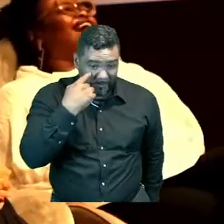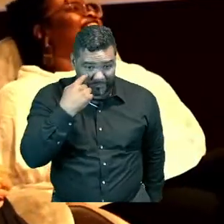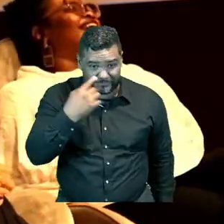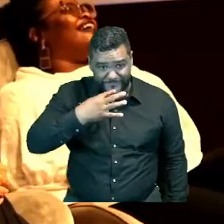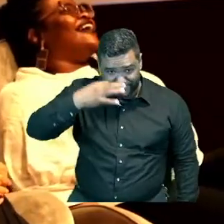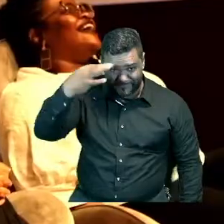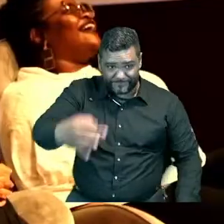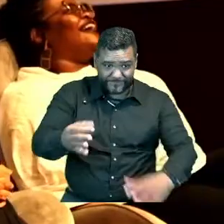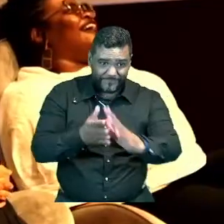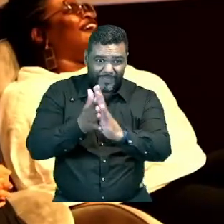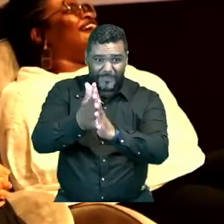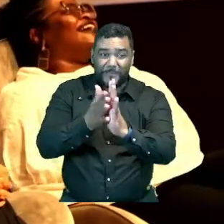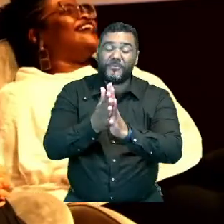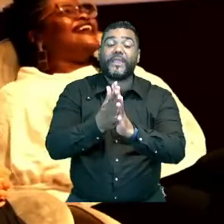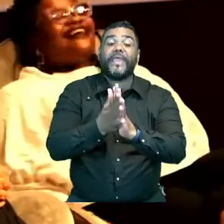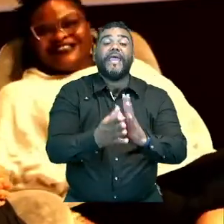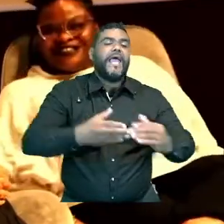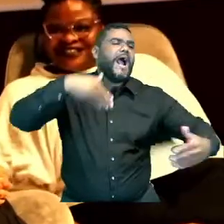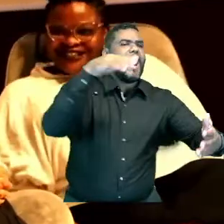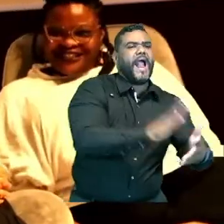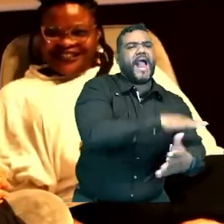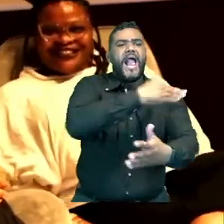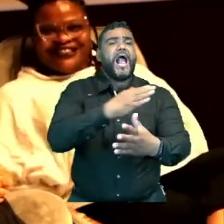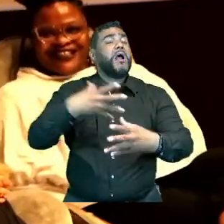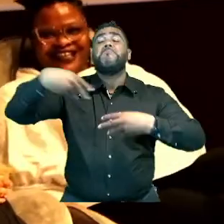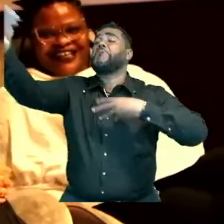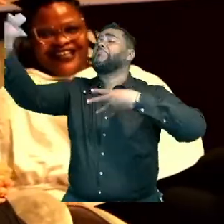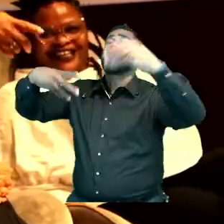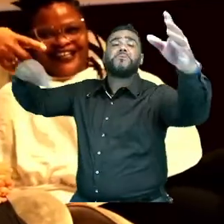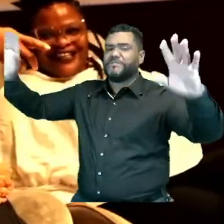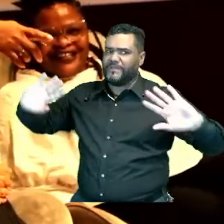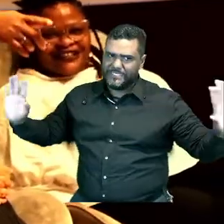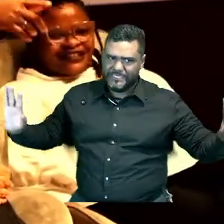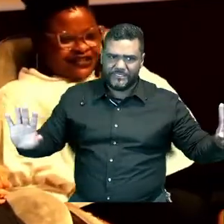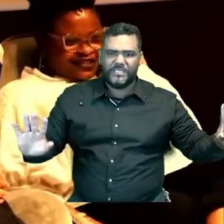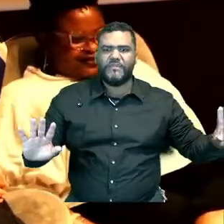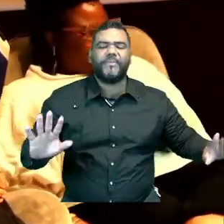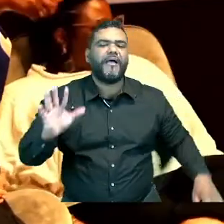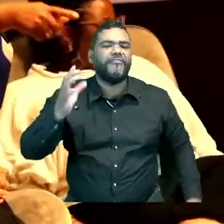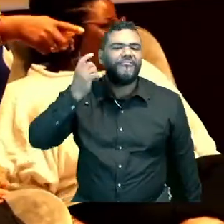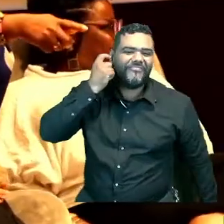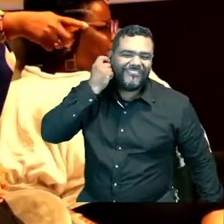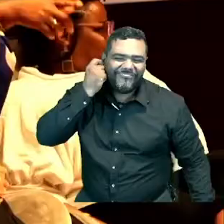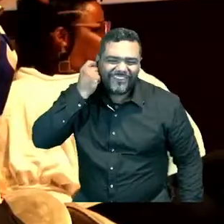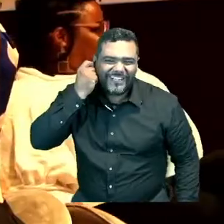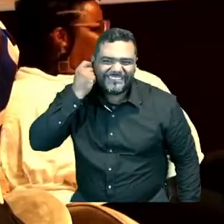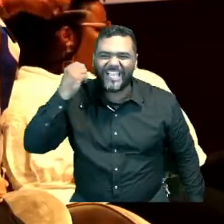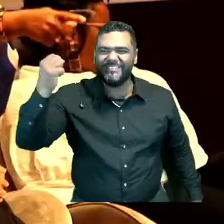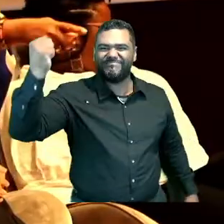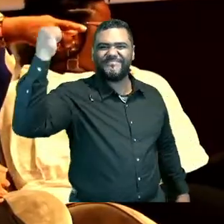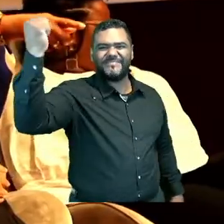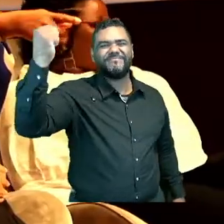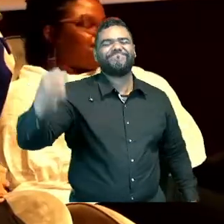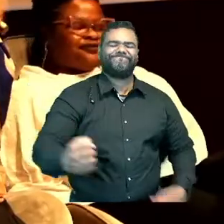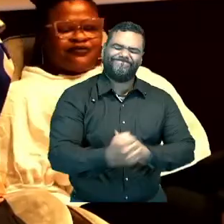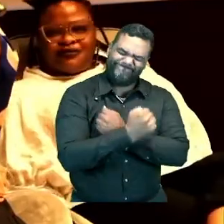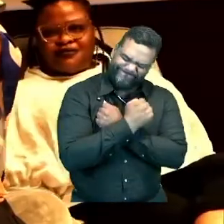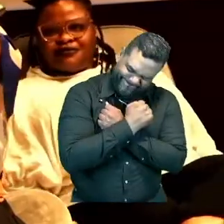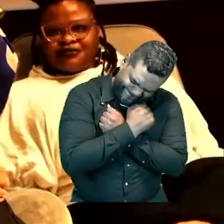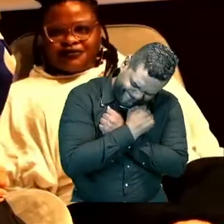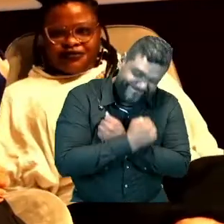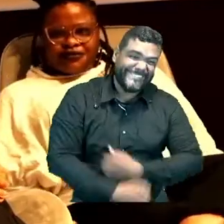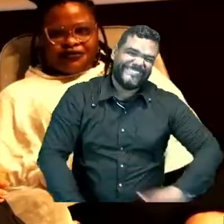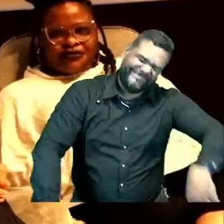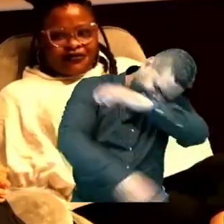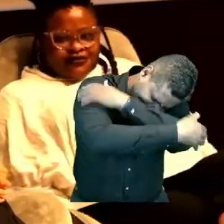tonight and hear the concert, because if I sing now, you'll leave. Francia, we love you. We love you. We believe you. We hug you,